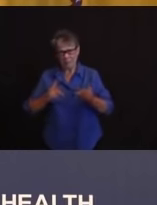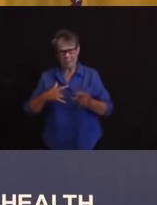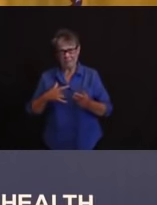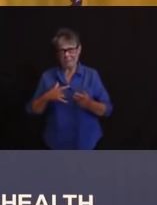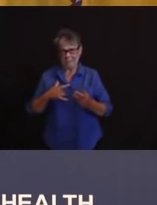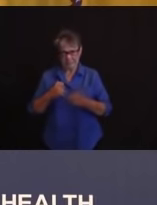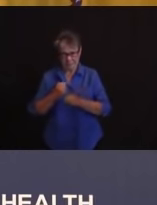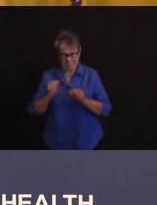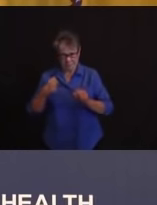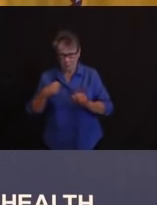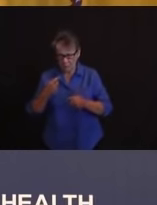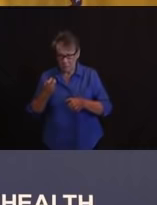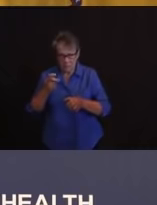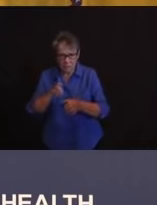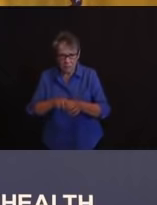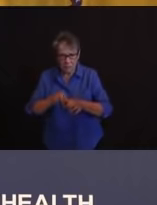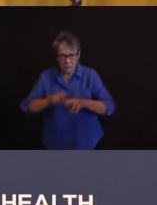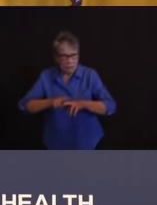beginning, so good afternoon.